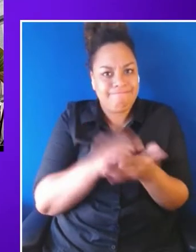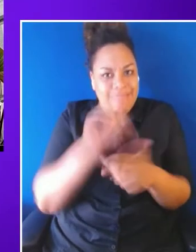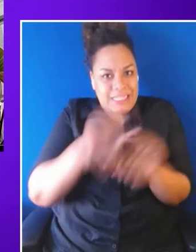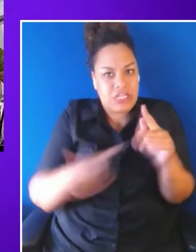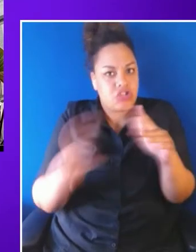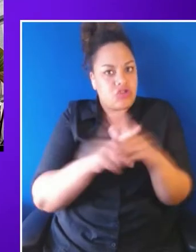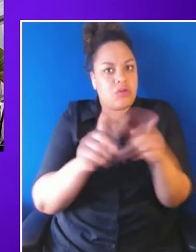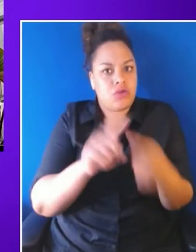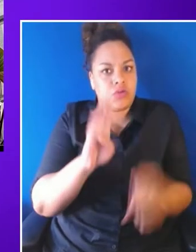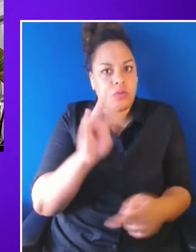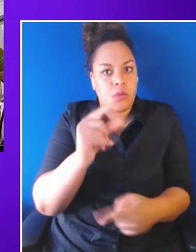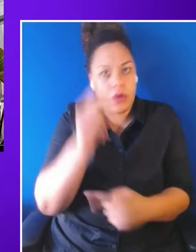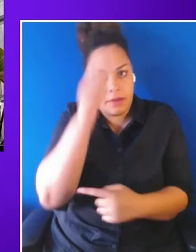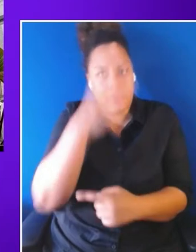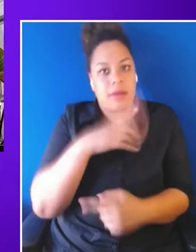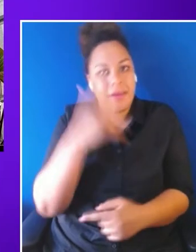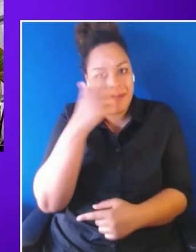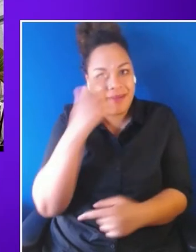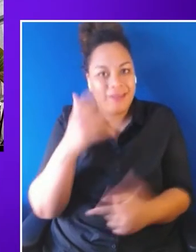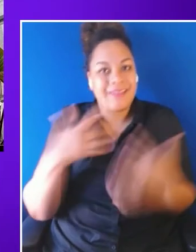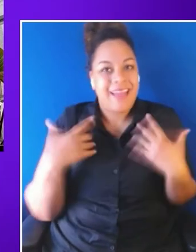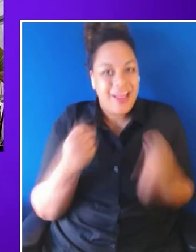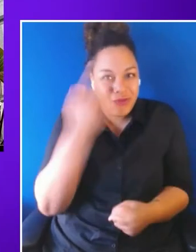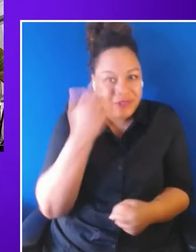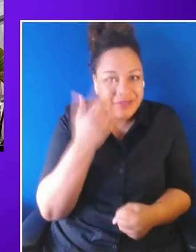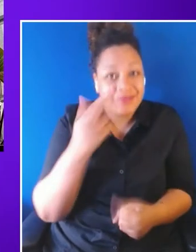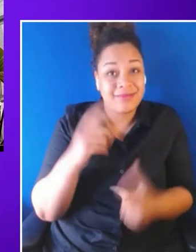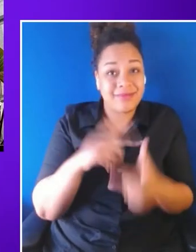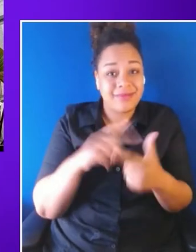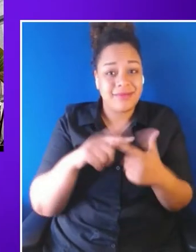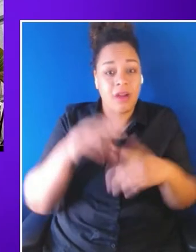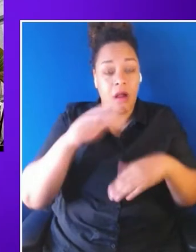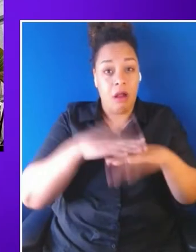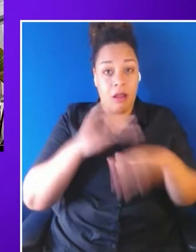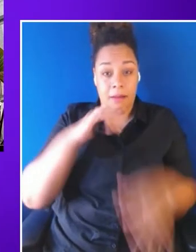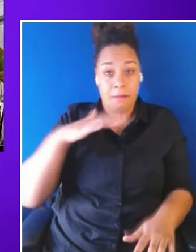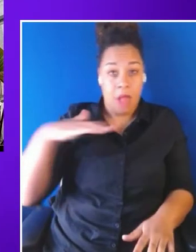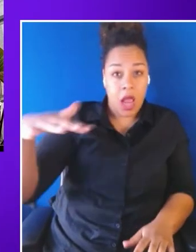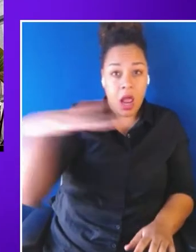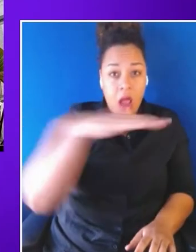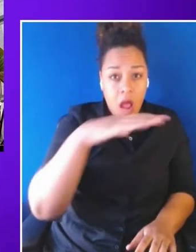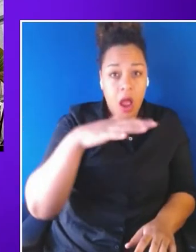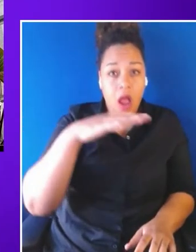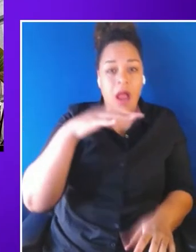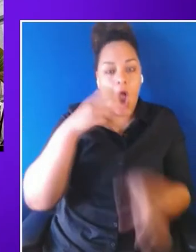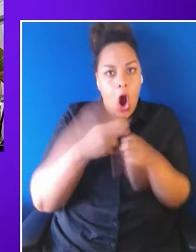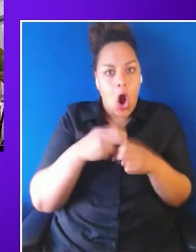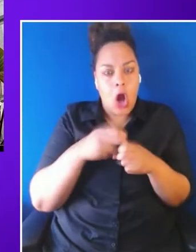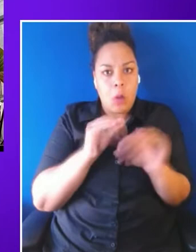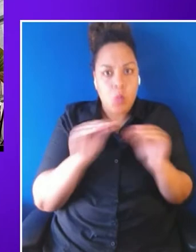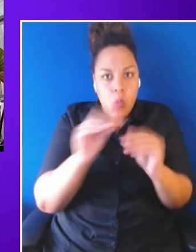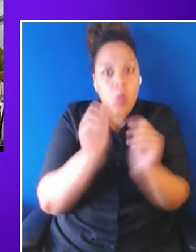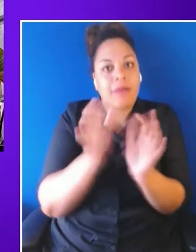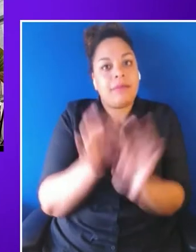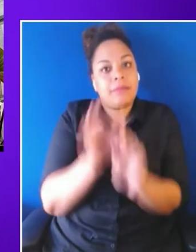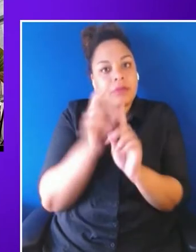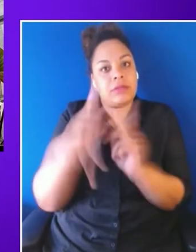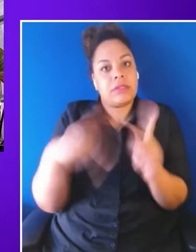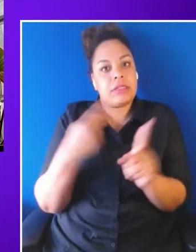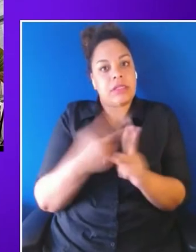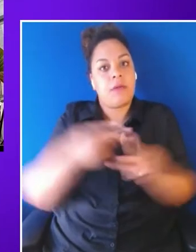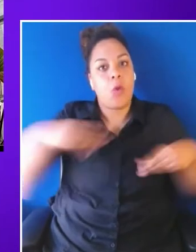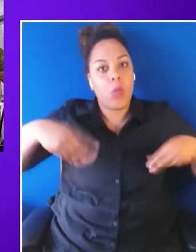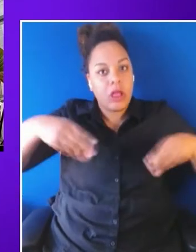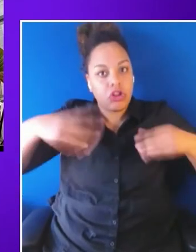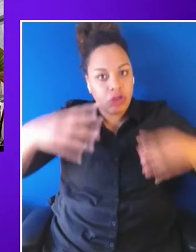reasons. It's hard to move around on the playa without a special type of wheelchair, if you're in a wheelchair.